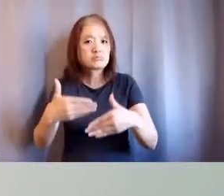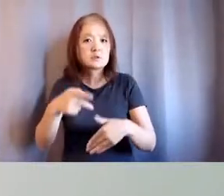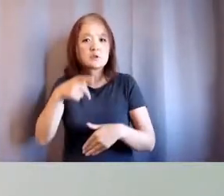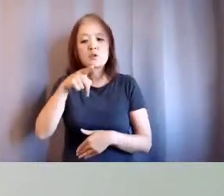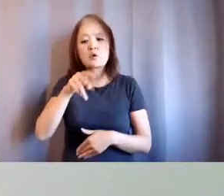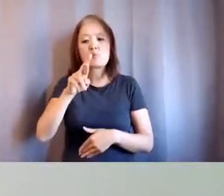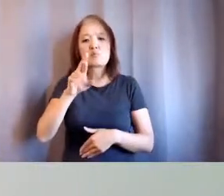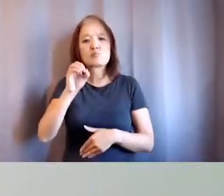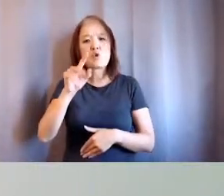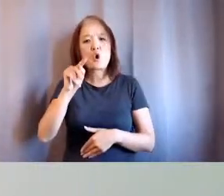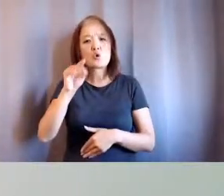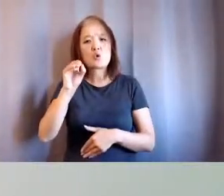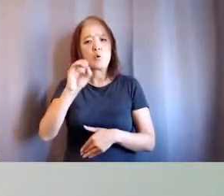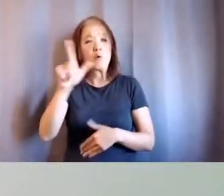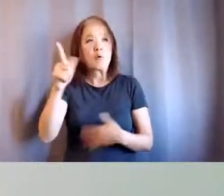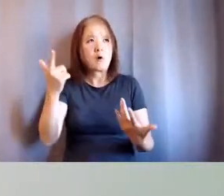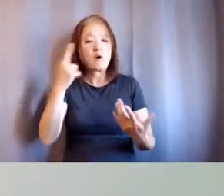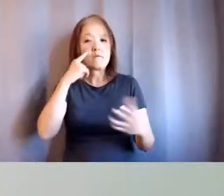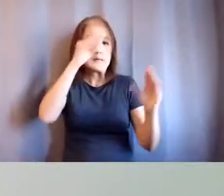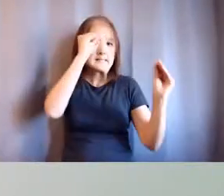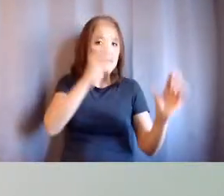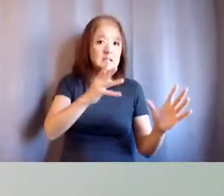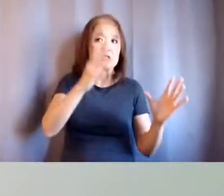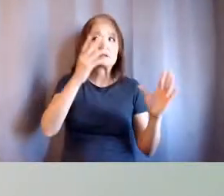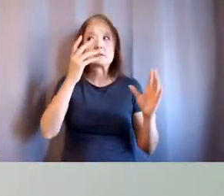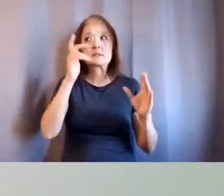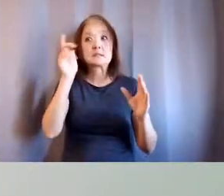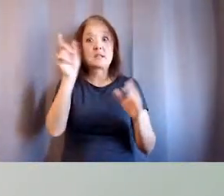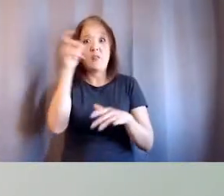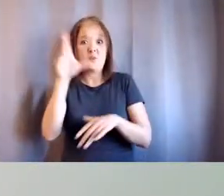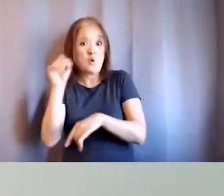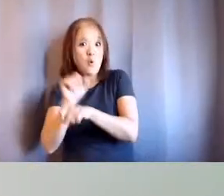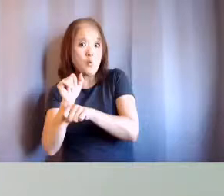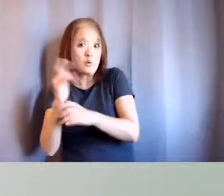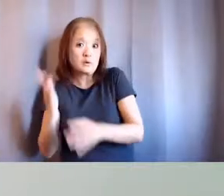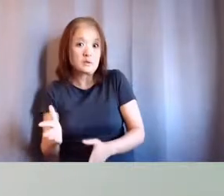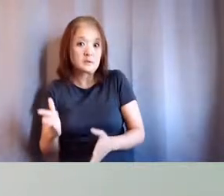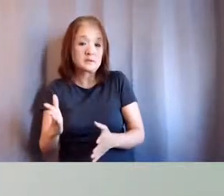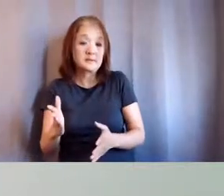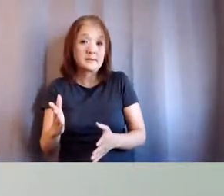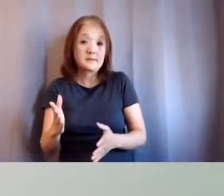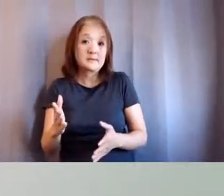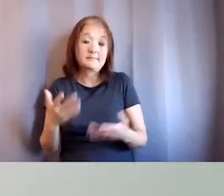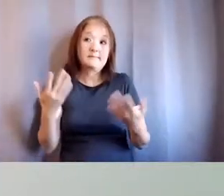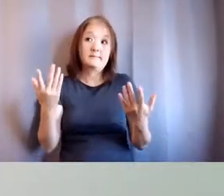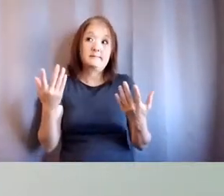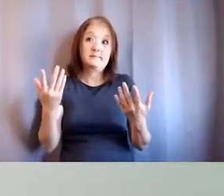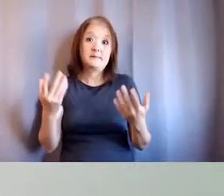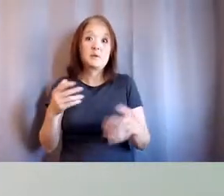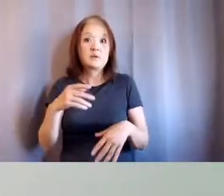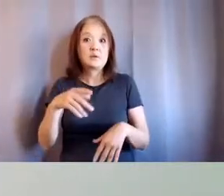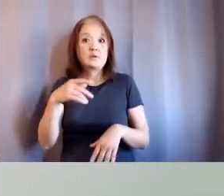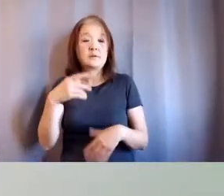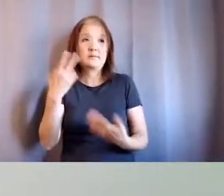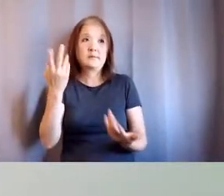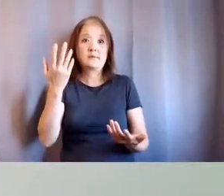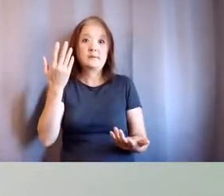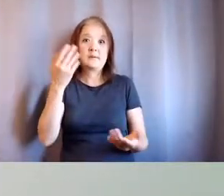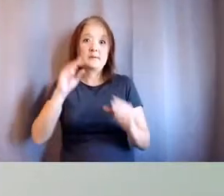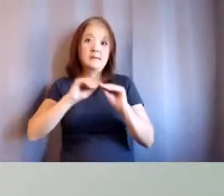to be, frankly, for teachers and our other colleagues? Because let's face it, we've seen teachers come to school sick.